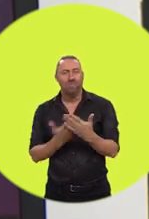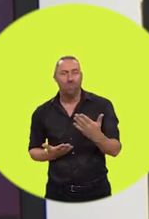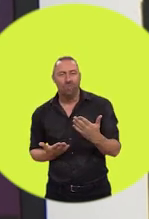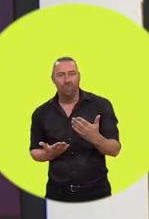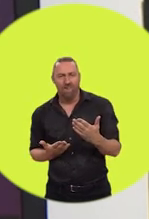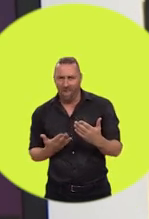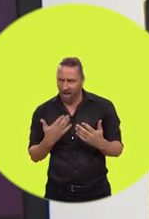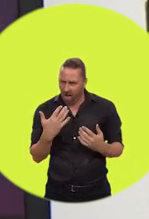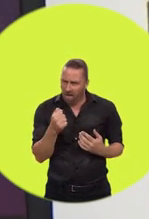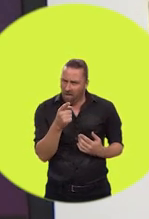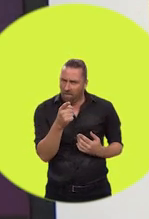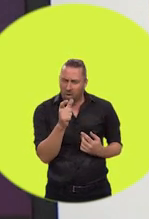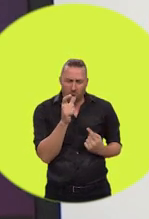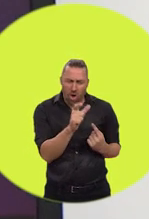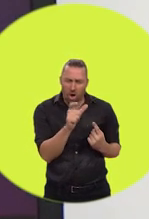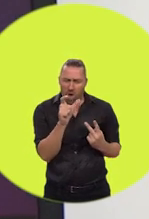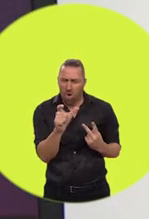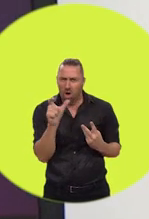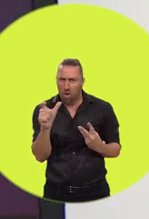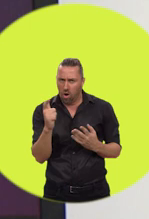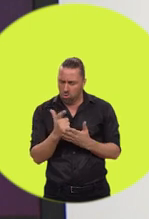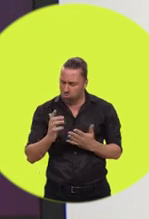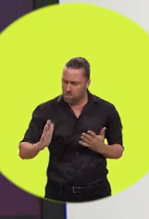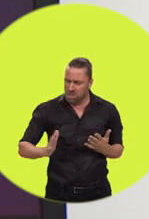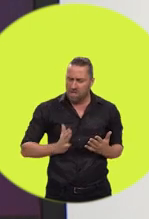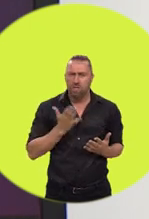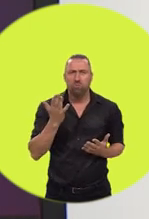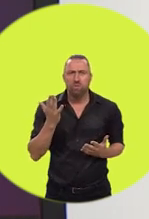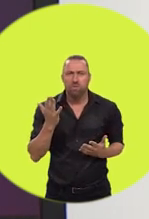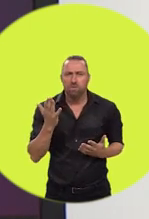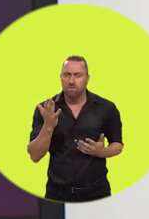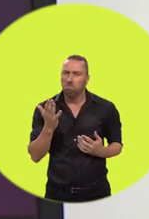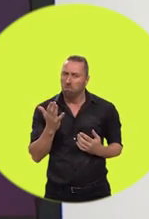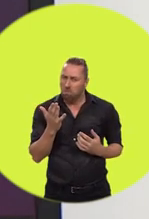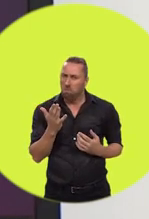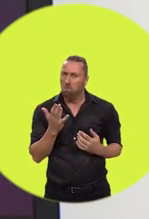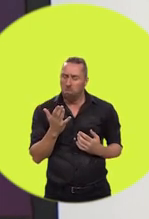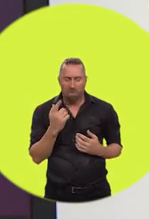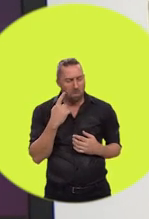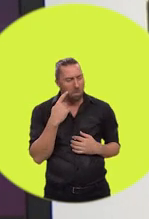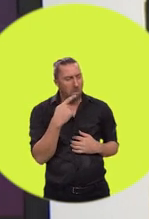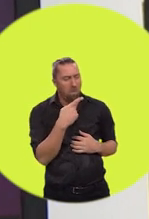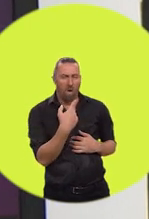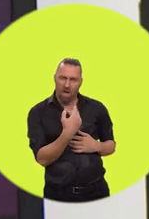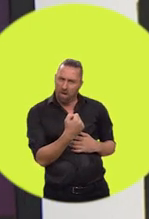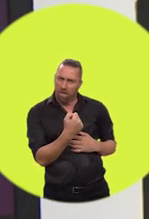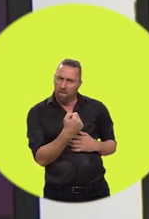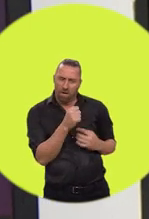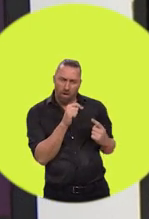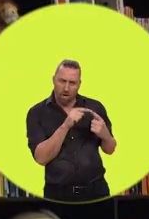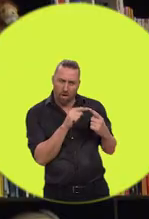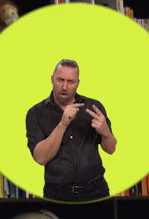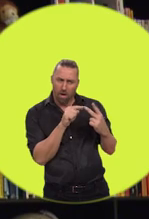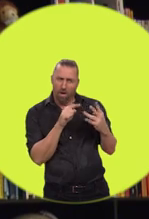of interesting words used in that story. Did you notice that some of the words began with the same